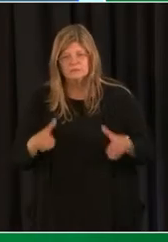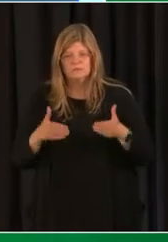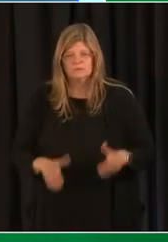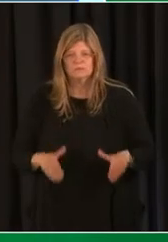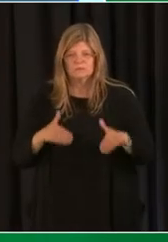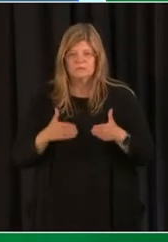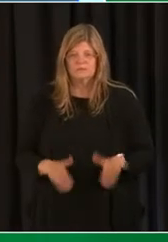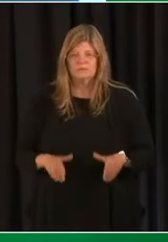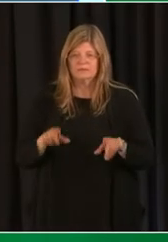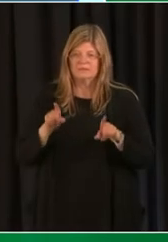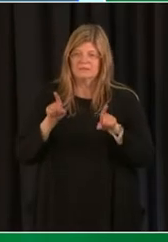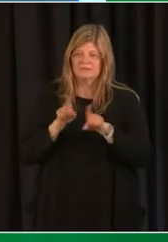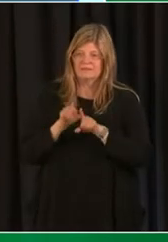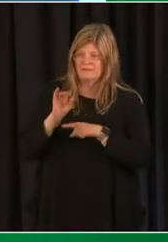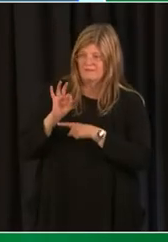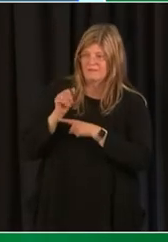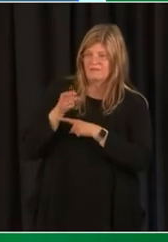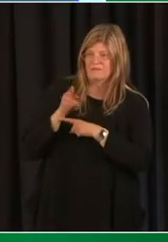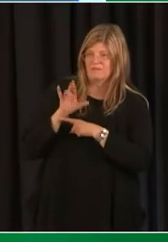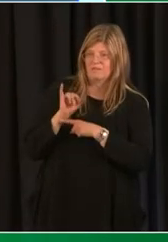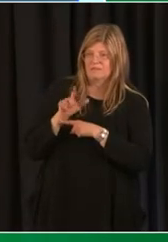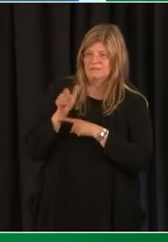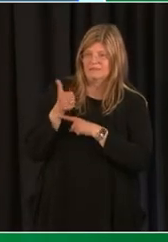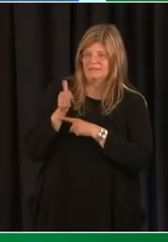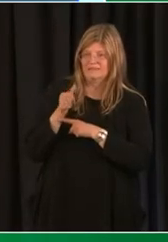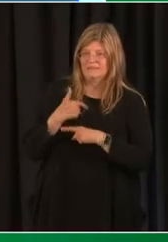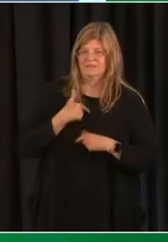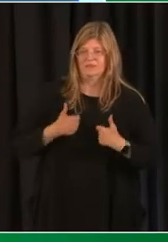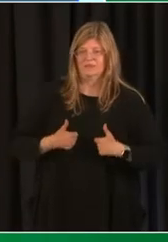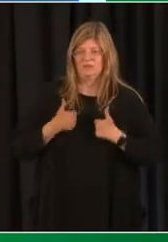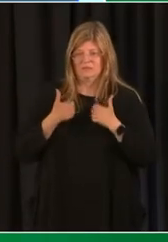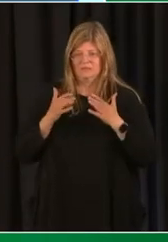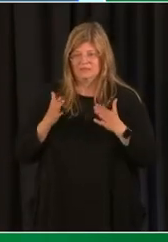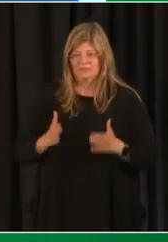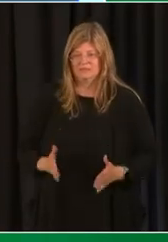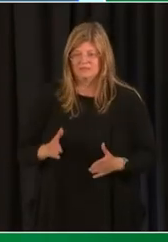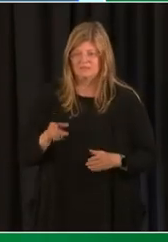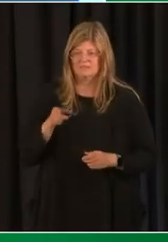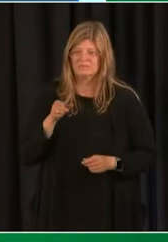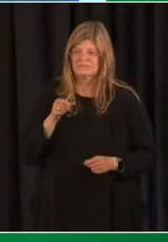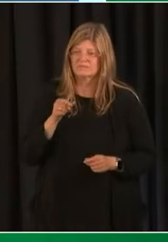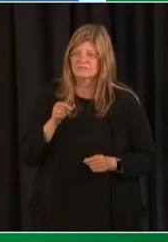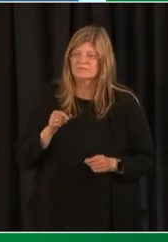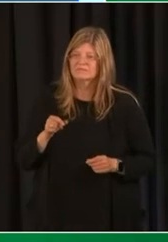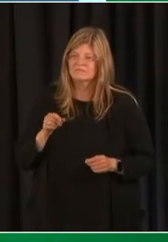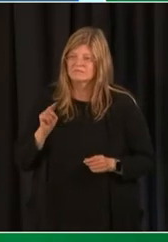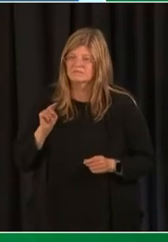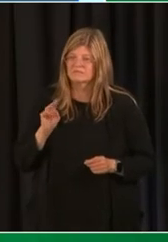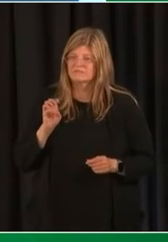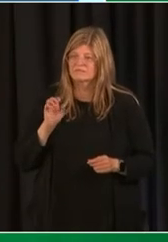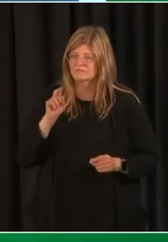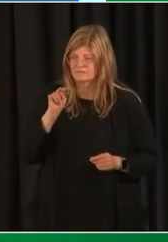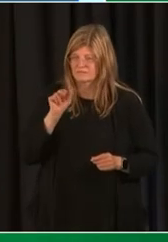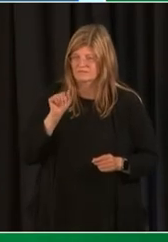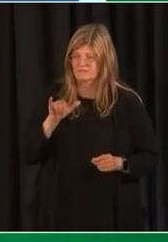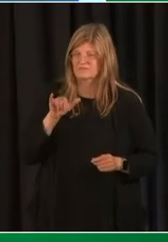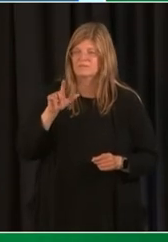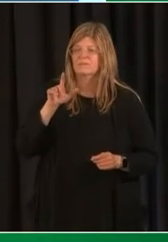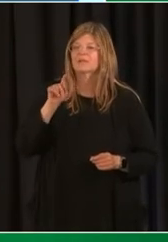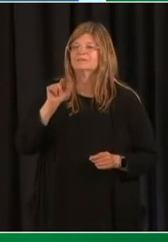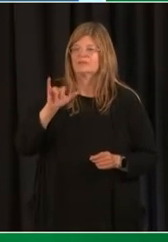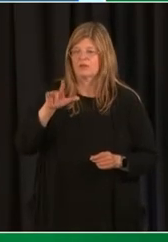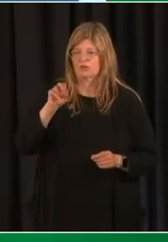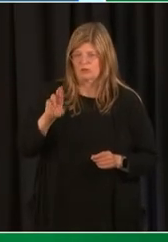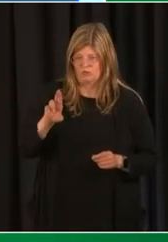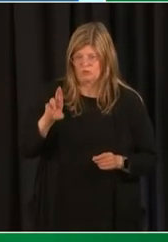As of April 10th, I am a resident of Naylor Gardens for 11 years. So it's wonderful to be able to continue to live